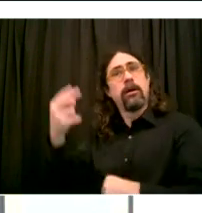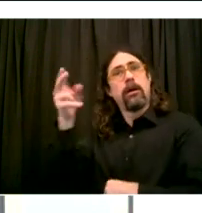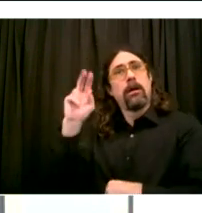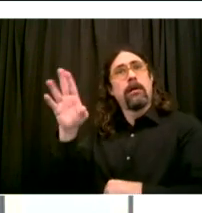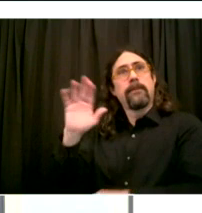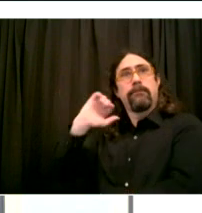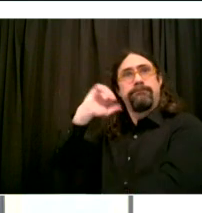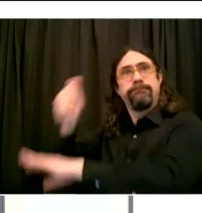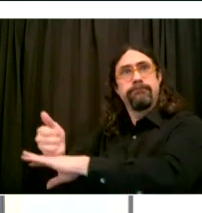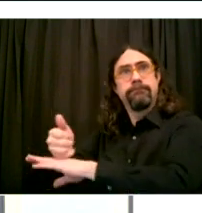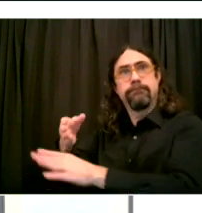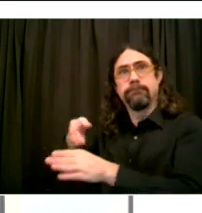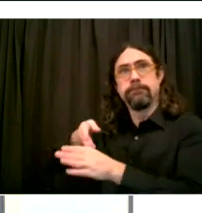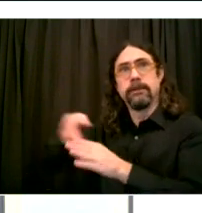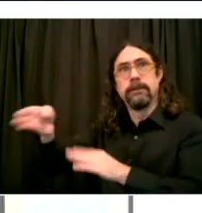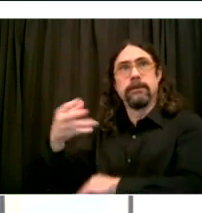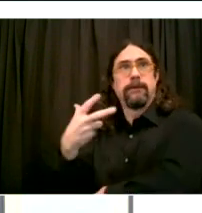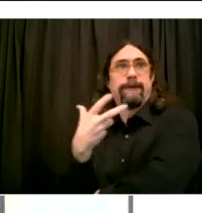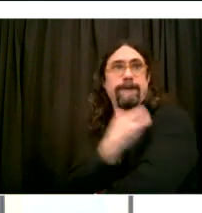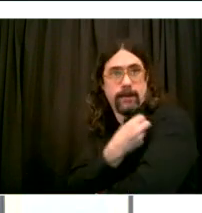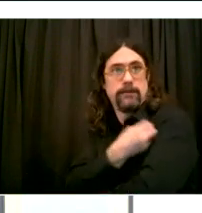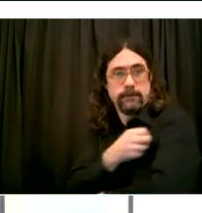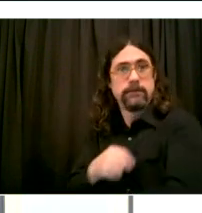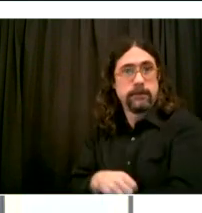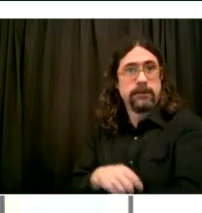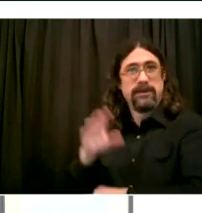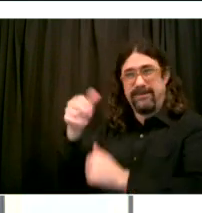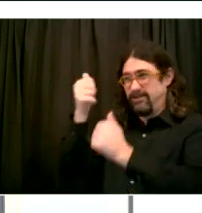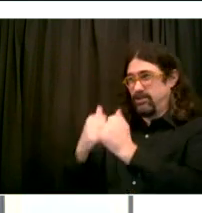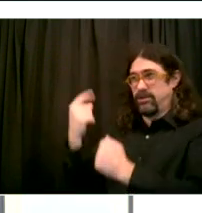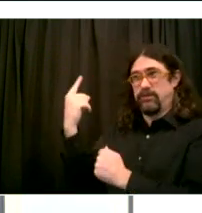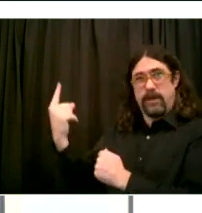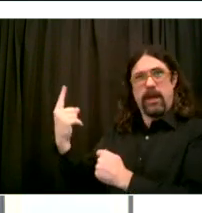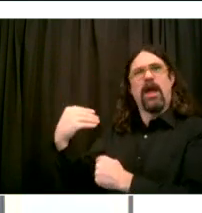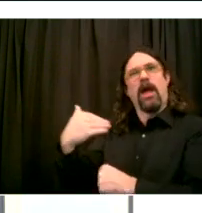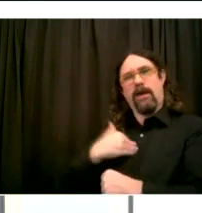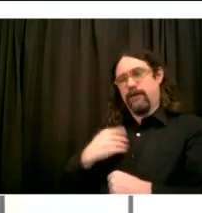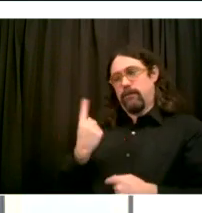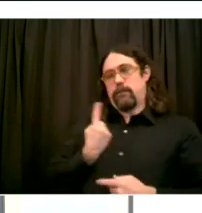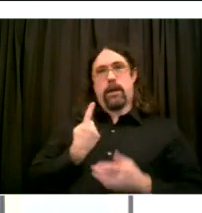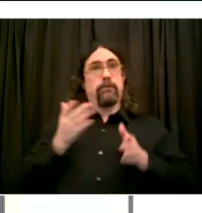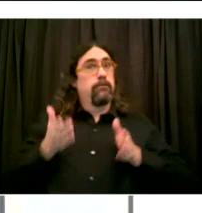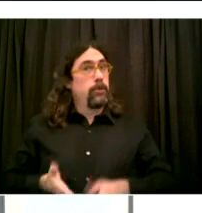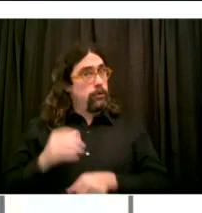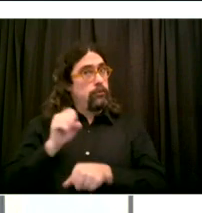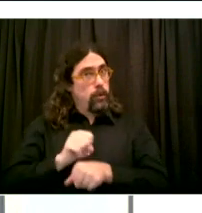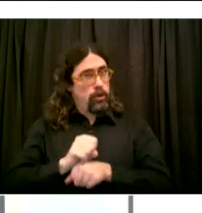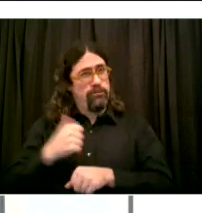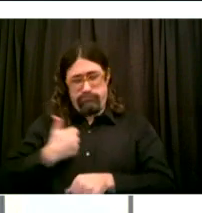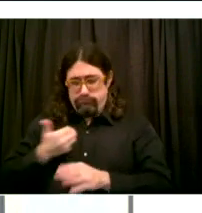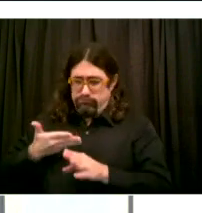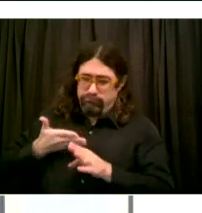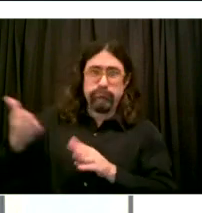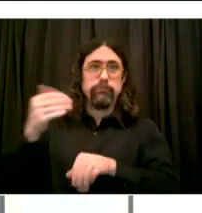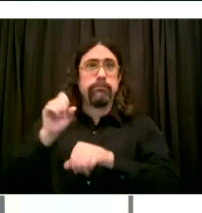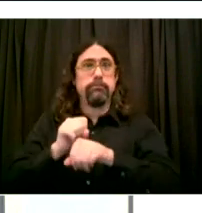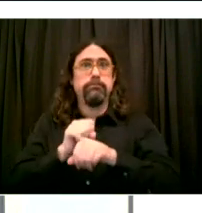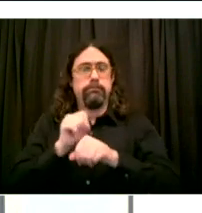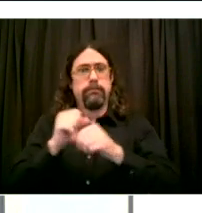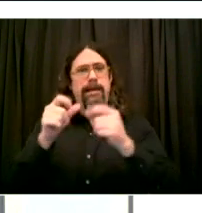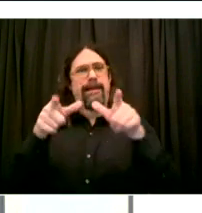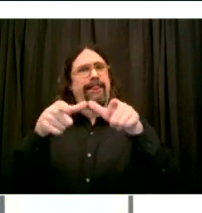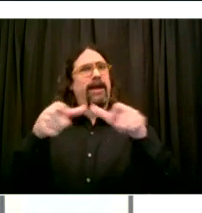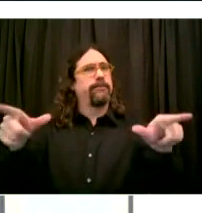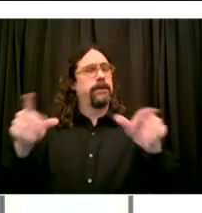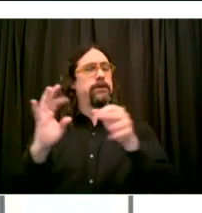common languages. And we also have additional access to over 180 languages through the